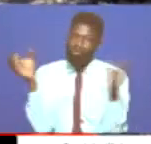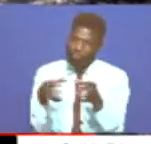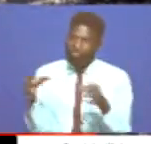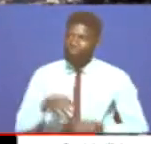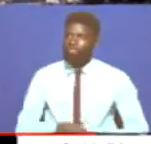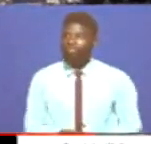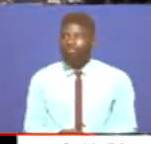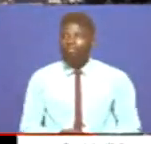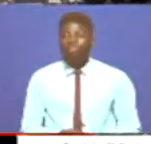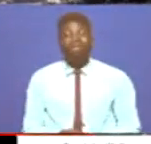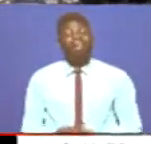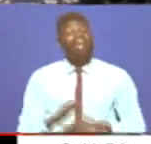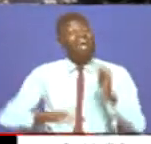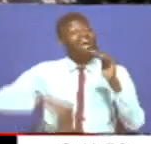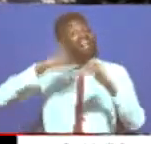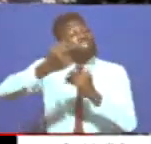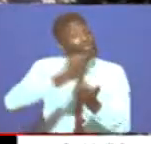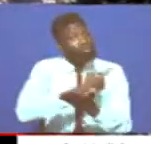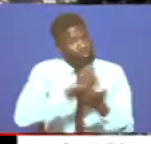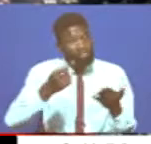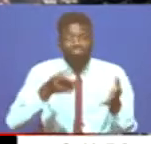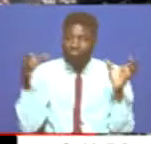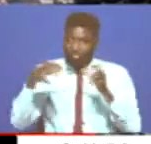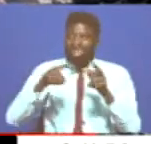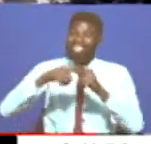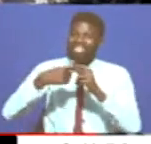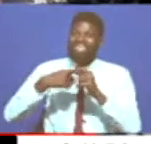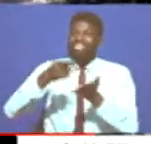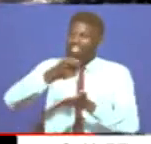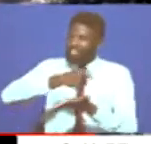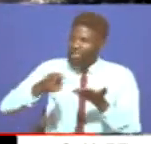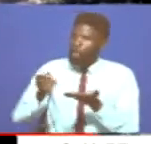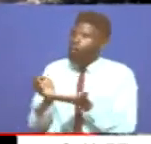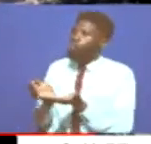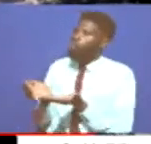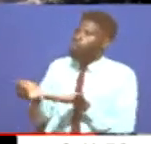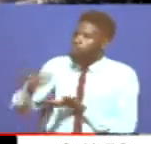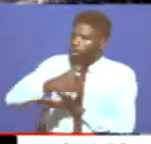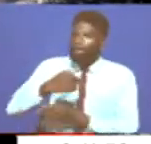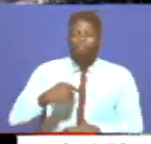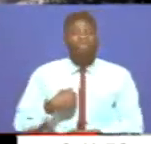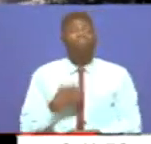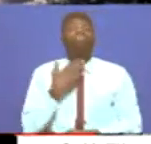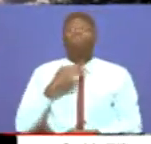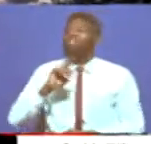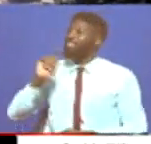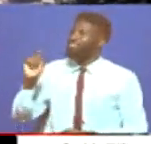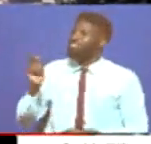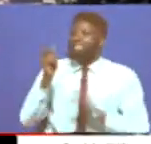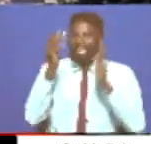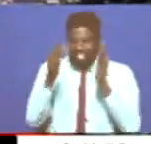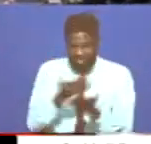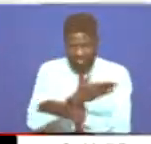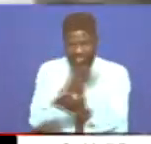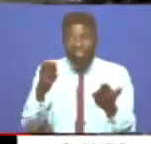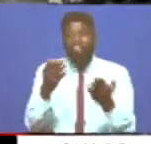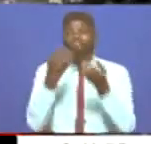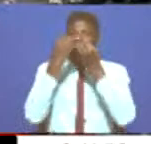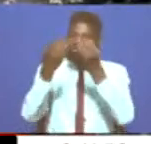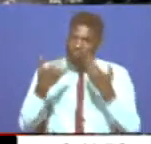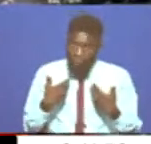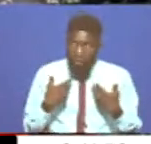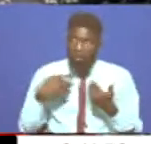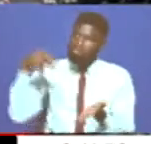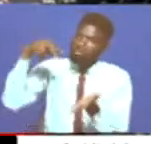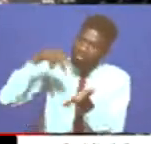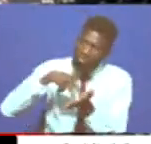kinaanzisha your signature collection, because I want to be told by Kenyans whether to contest or not. I've said I will